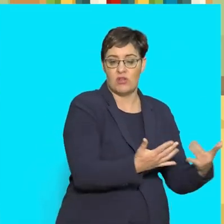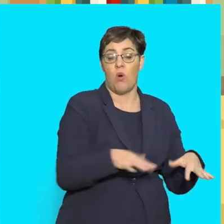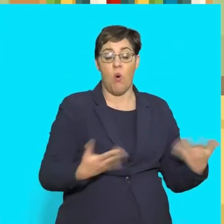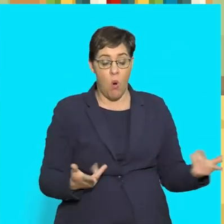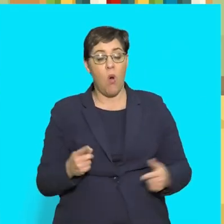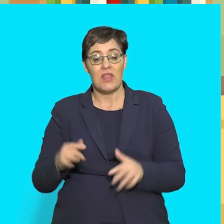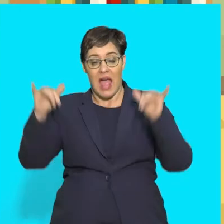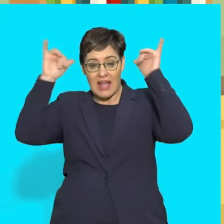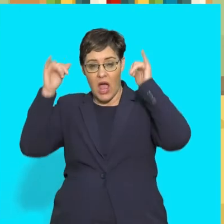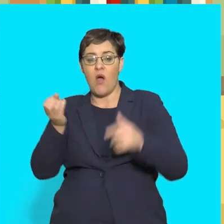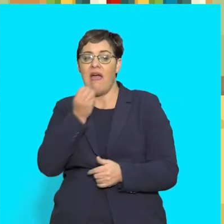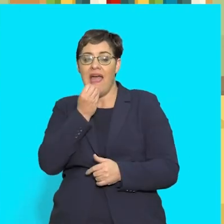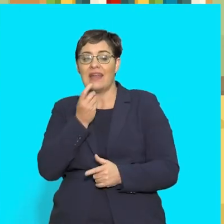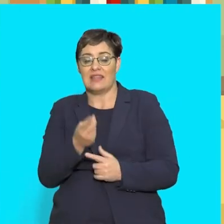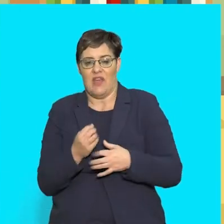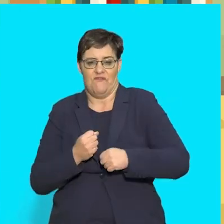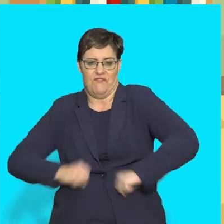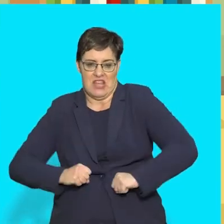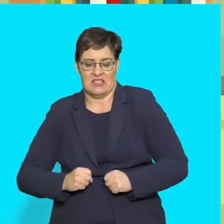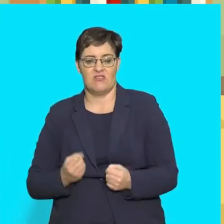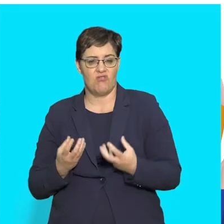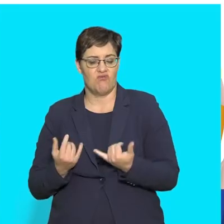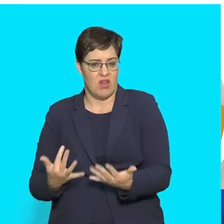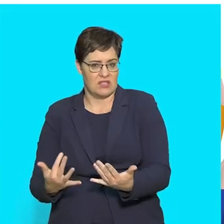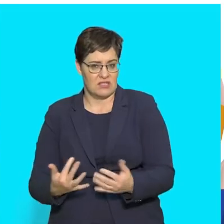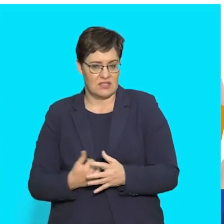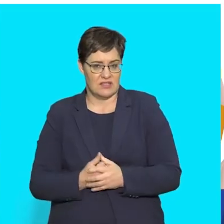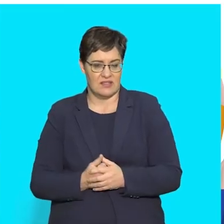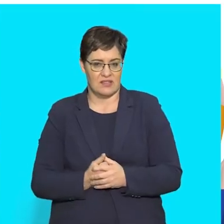do I say, the cow ate the fat grass?